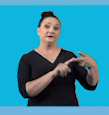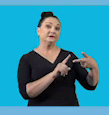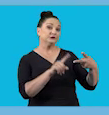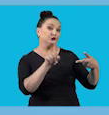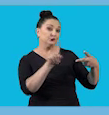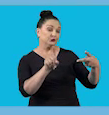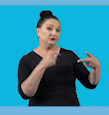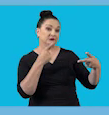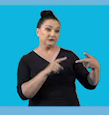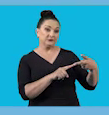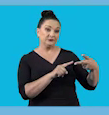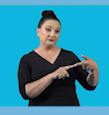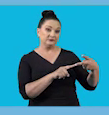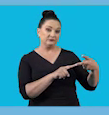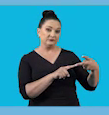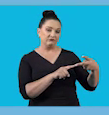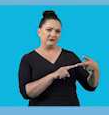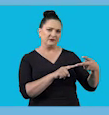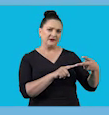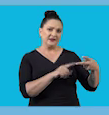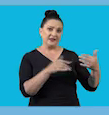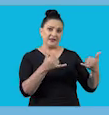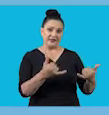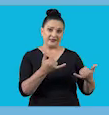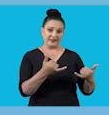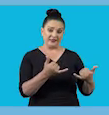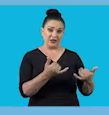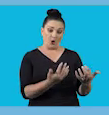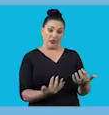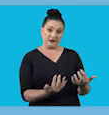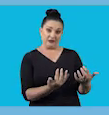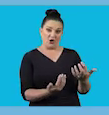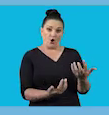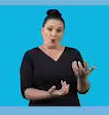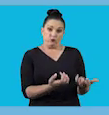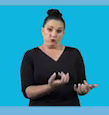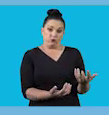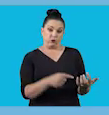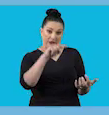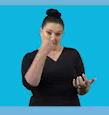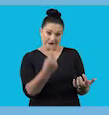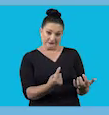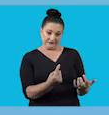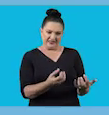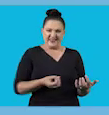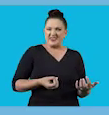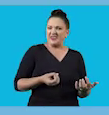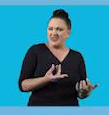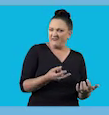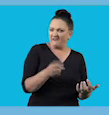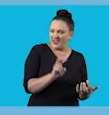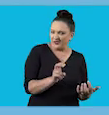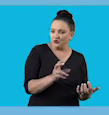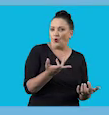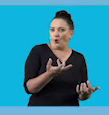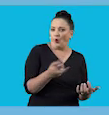Now, the second question is asking us, when we heat something, are we adding energy to it or are we taking energy away from it? And you do